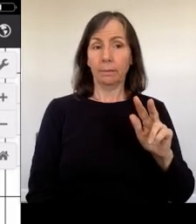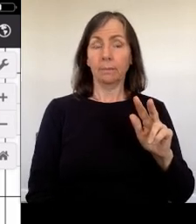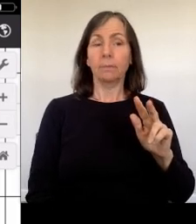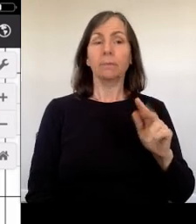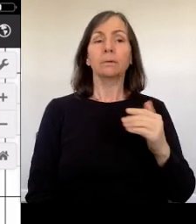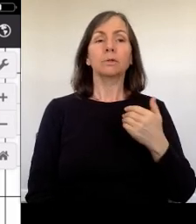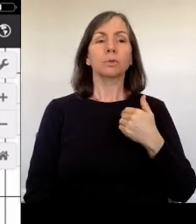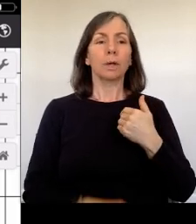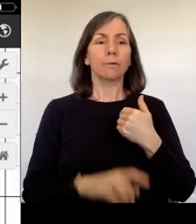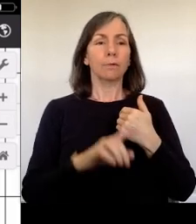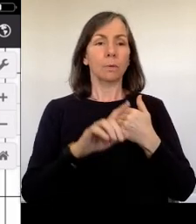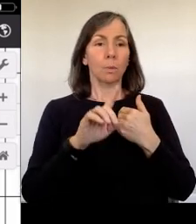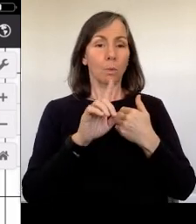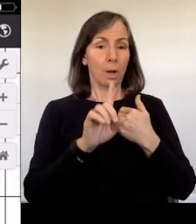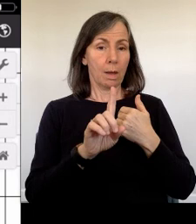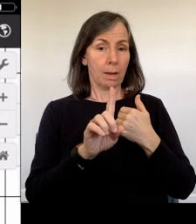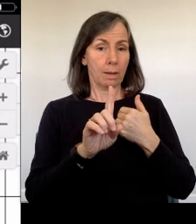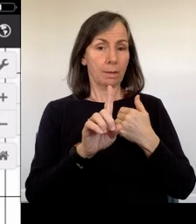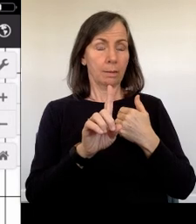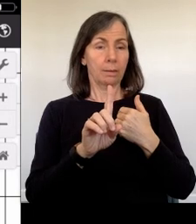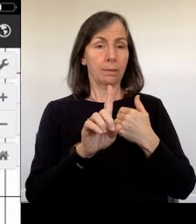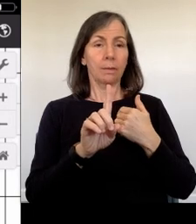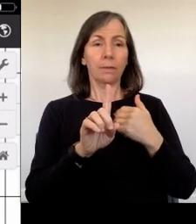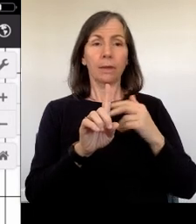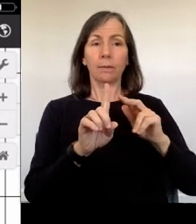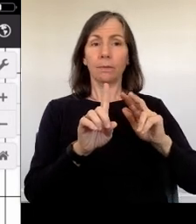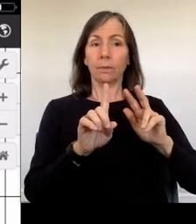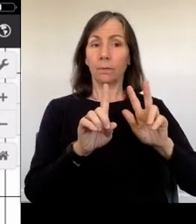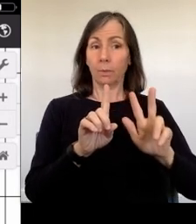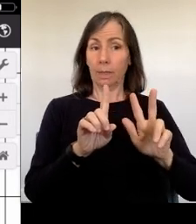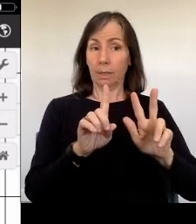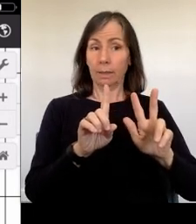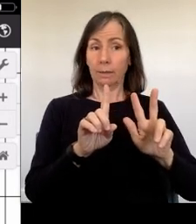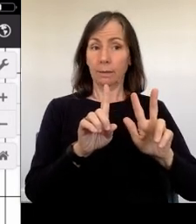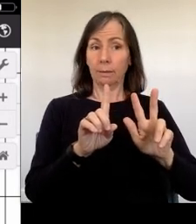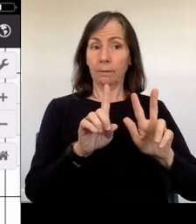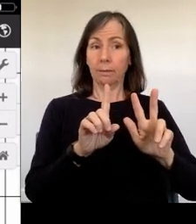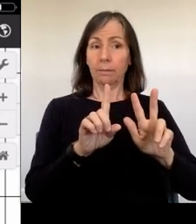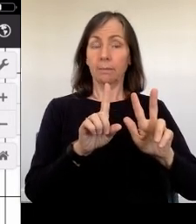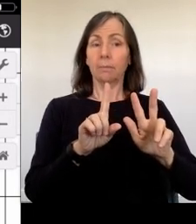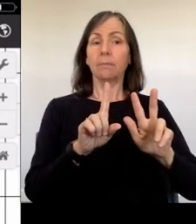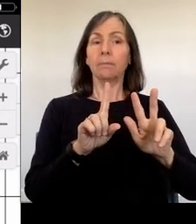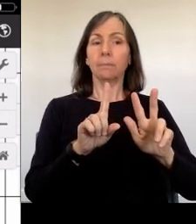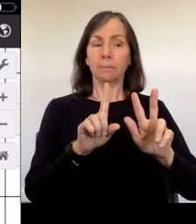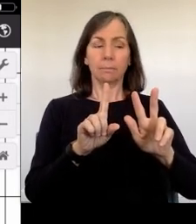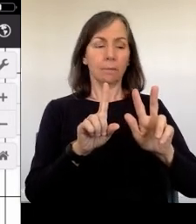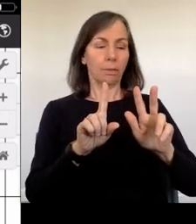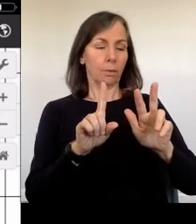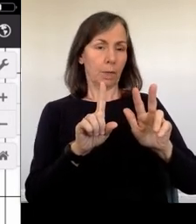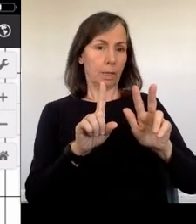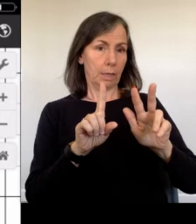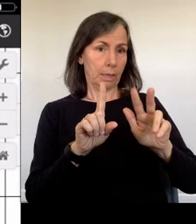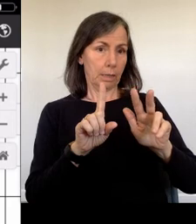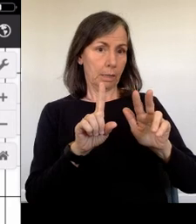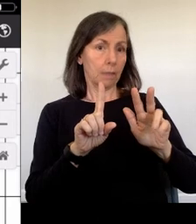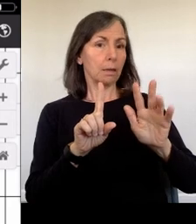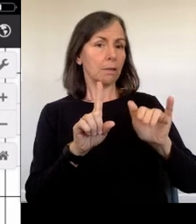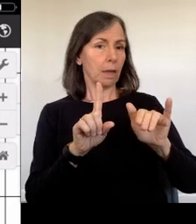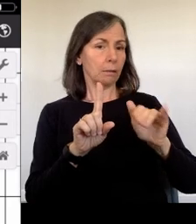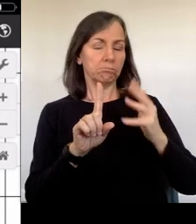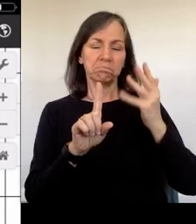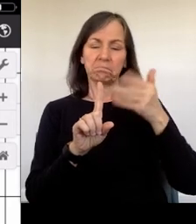So after the second digit after the decimal, it's a 3. A 3, we still keep it a